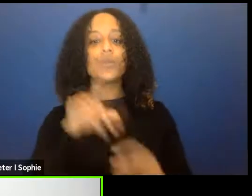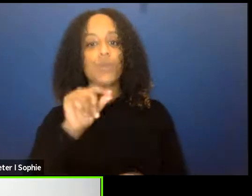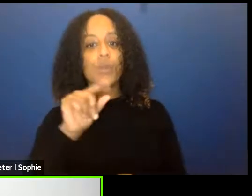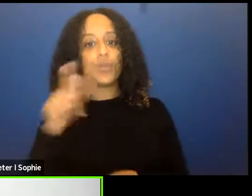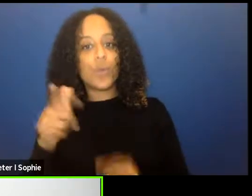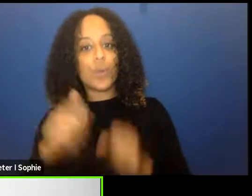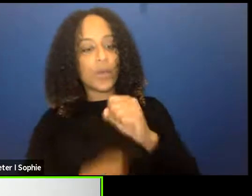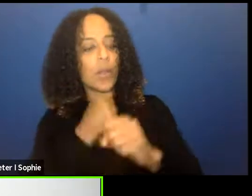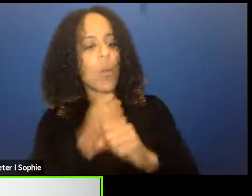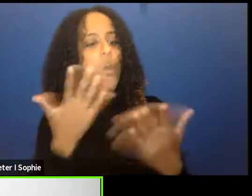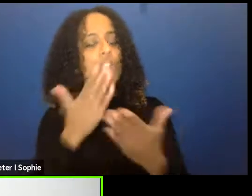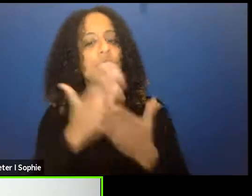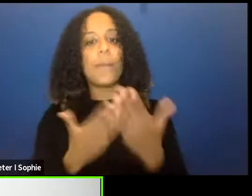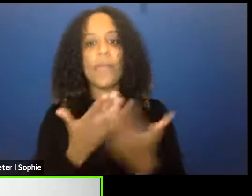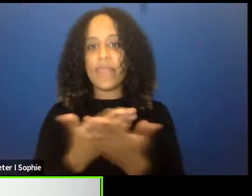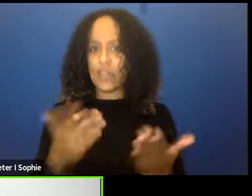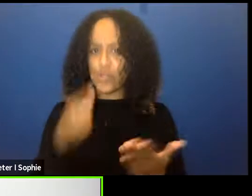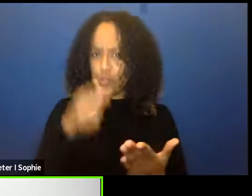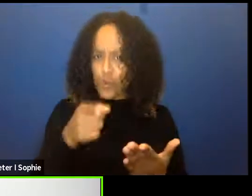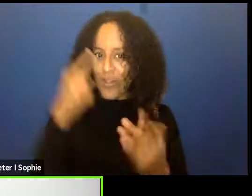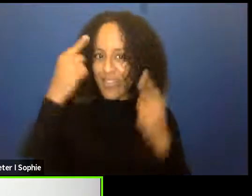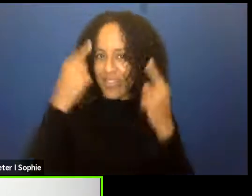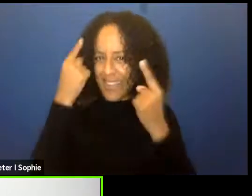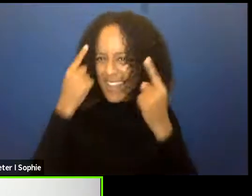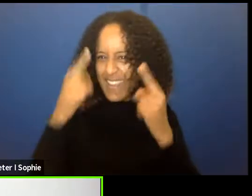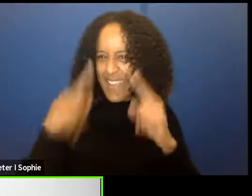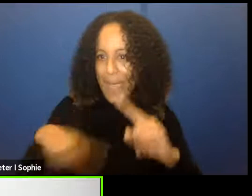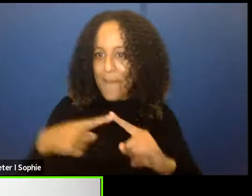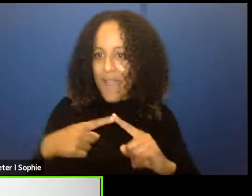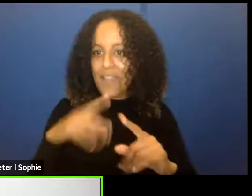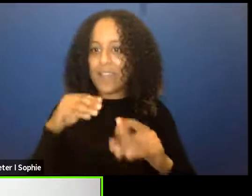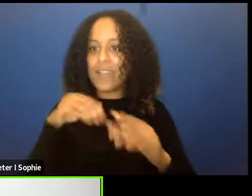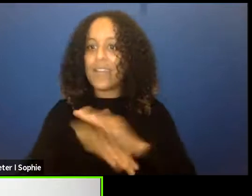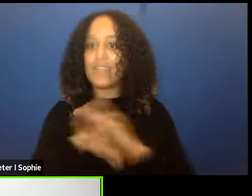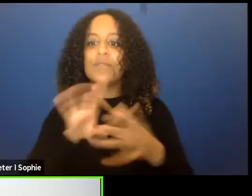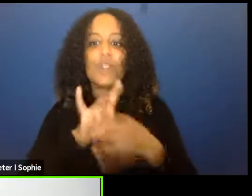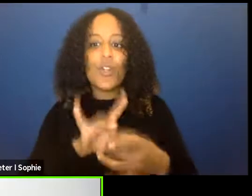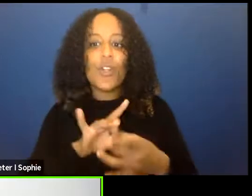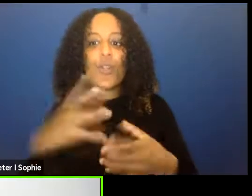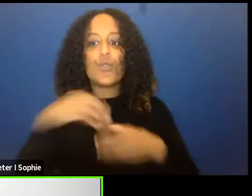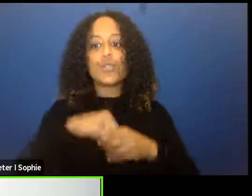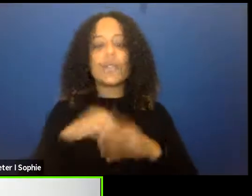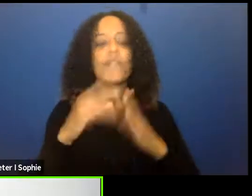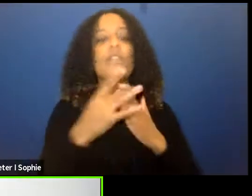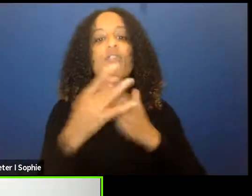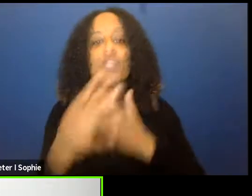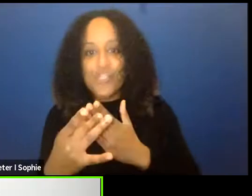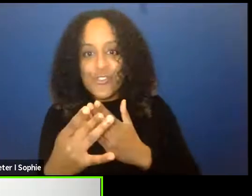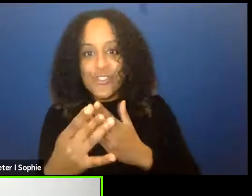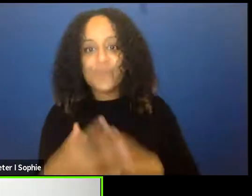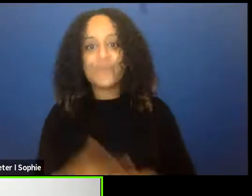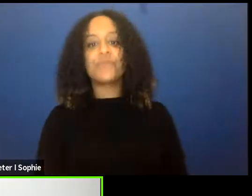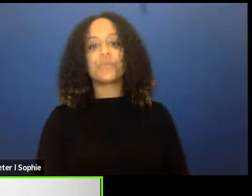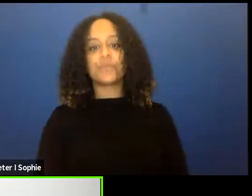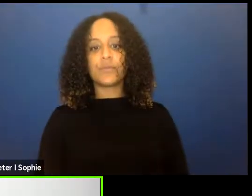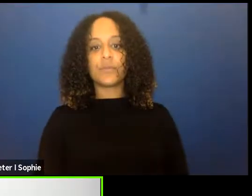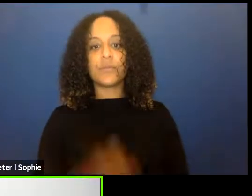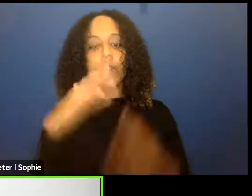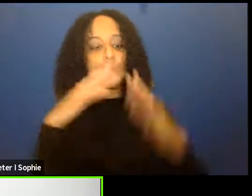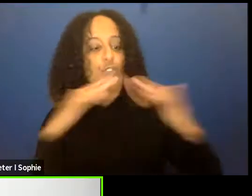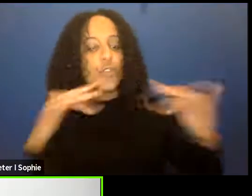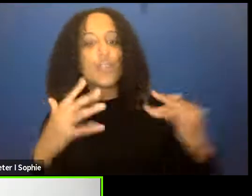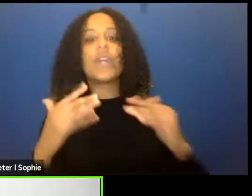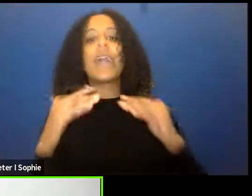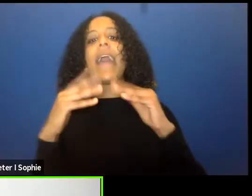of the things that you're thinking about in terms of inclusive leadership, in terms of diversity, equity,